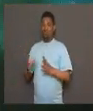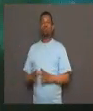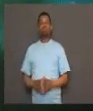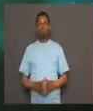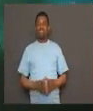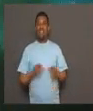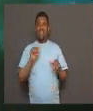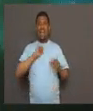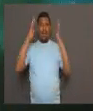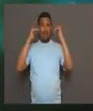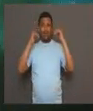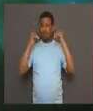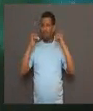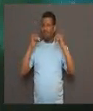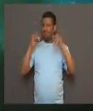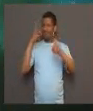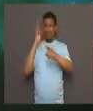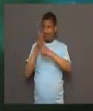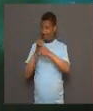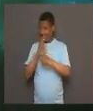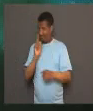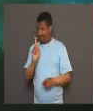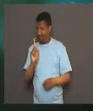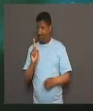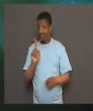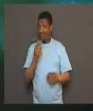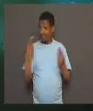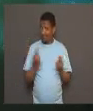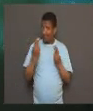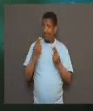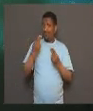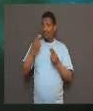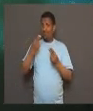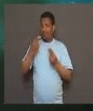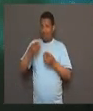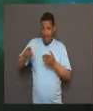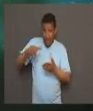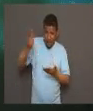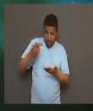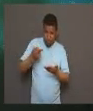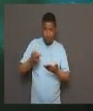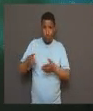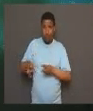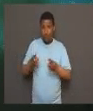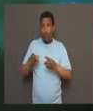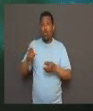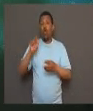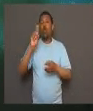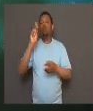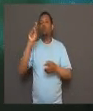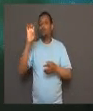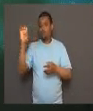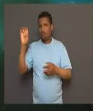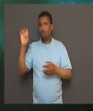Well done, students. I hope you did not find it too difficult to use the route sketch map